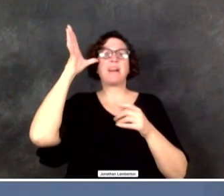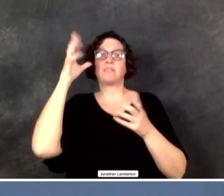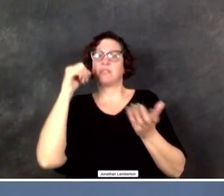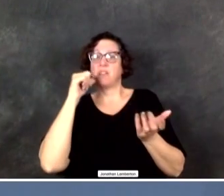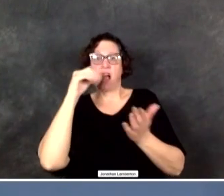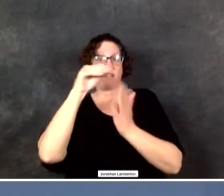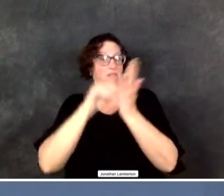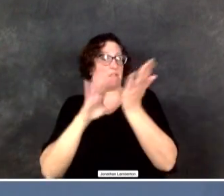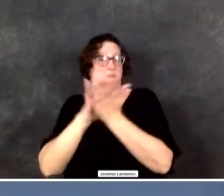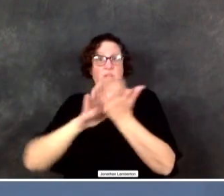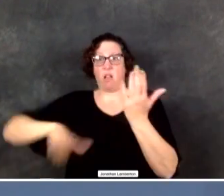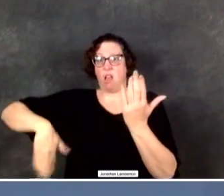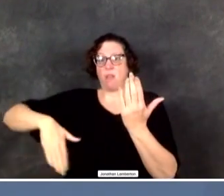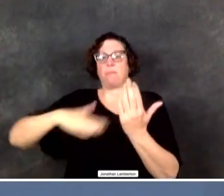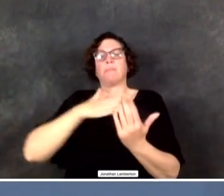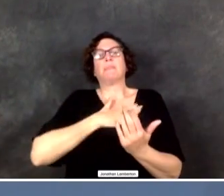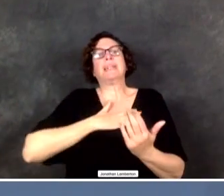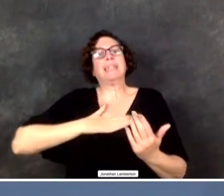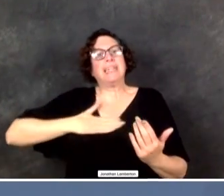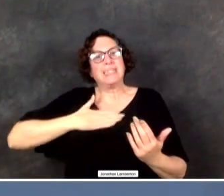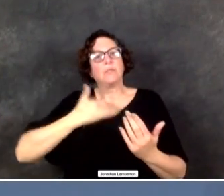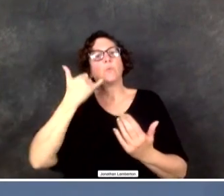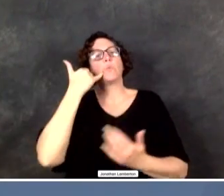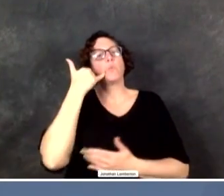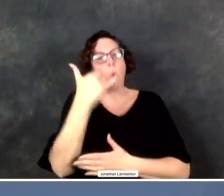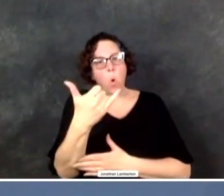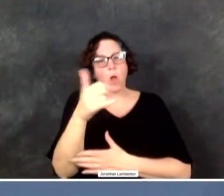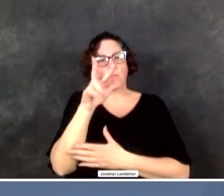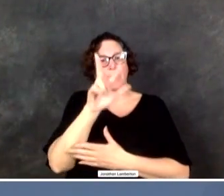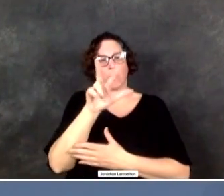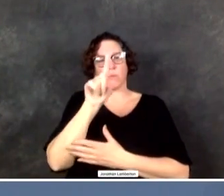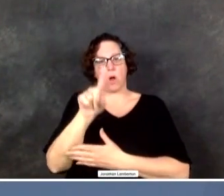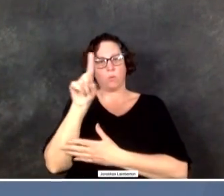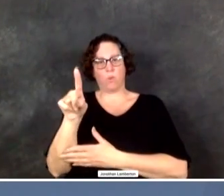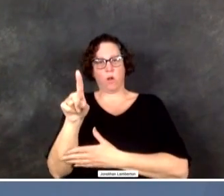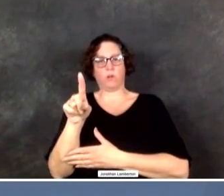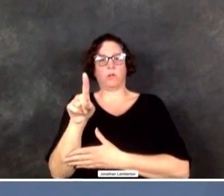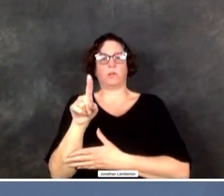718-935-5100 and press the number 5. Okay,